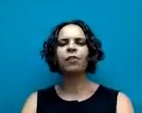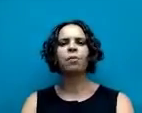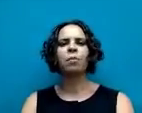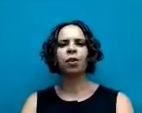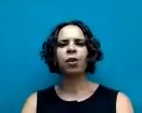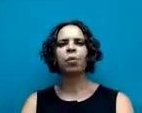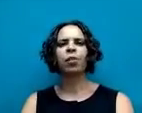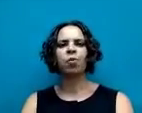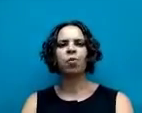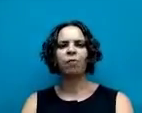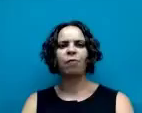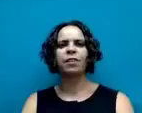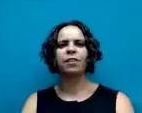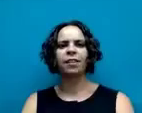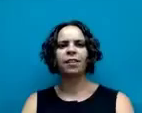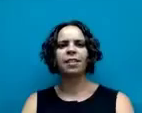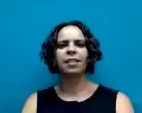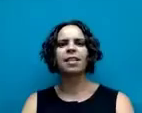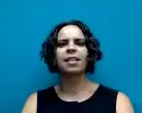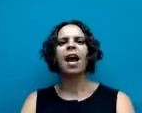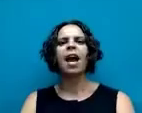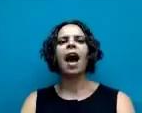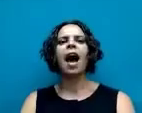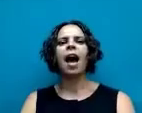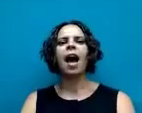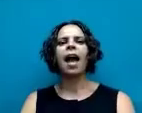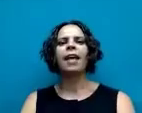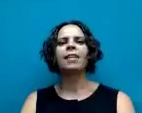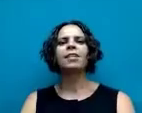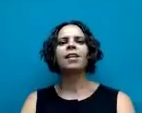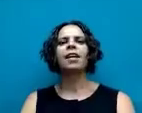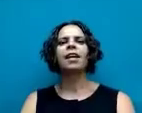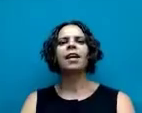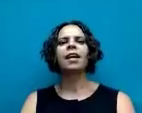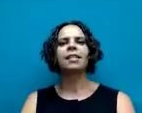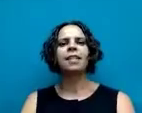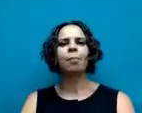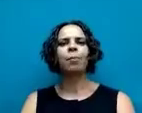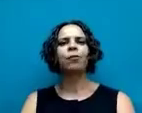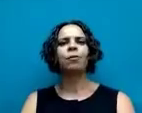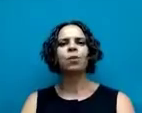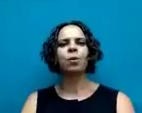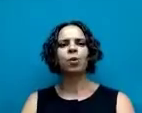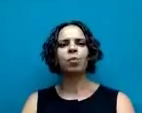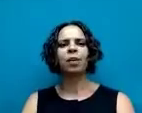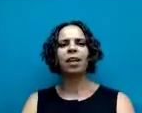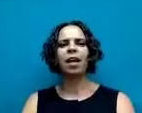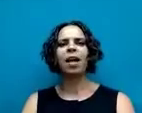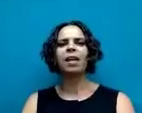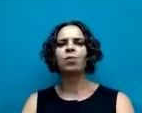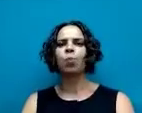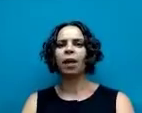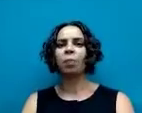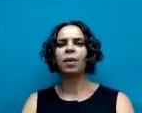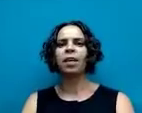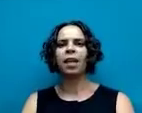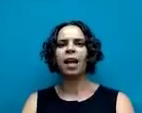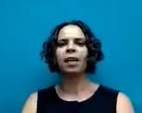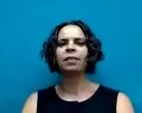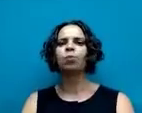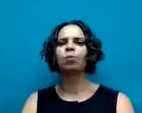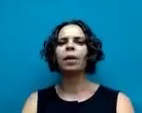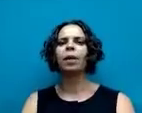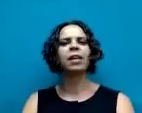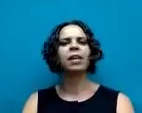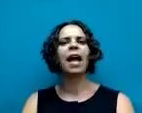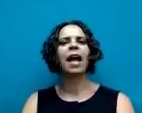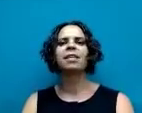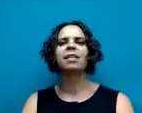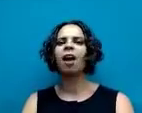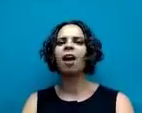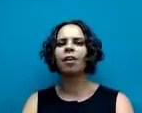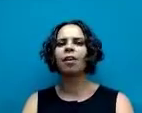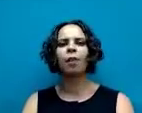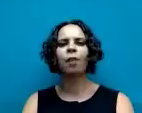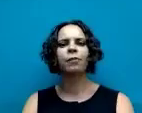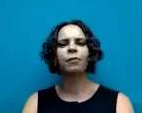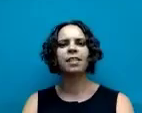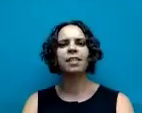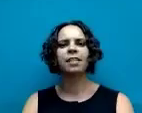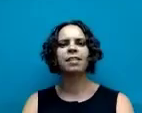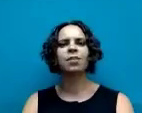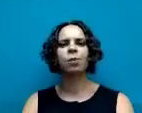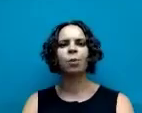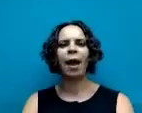all very familiar with the reference list. And an example from social media is Wikipedia. Wikipedia has a ton